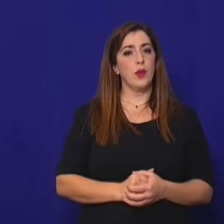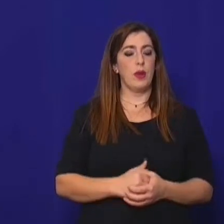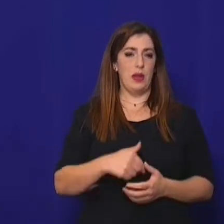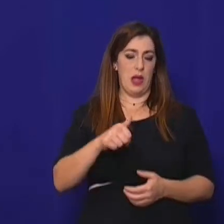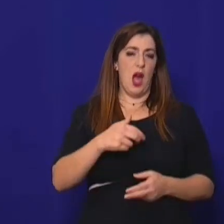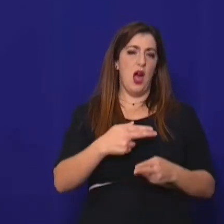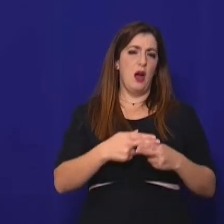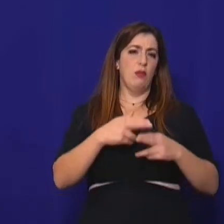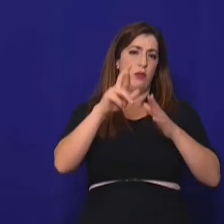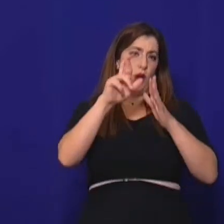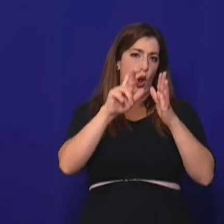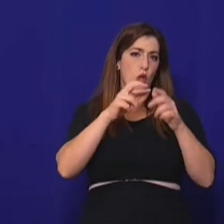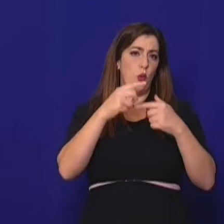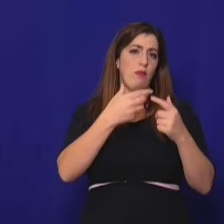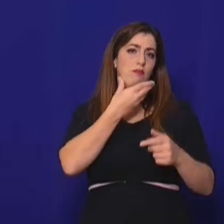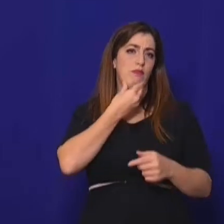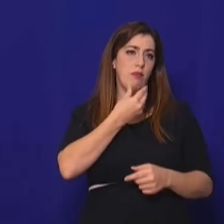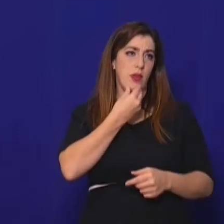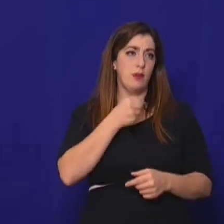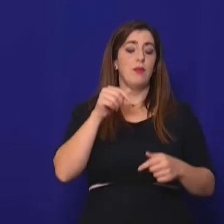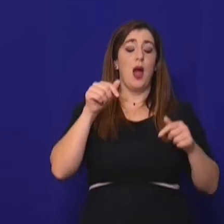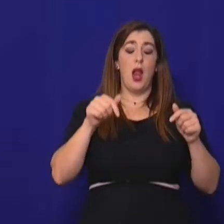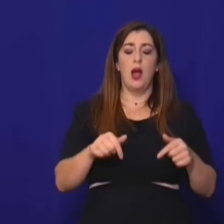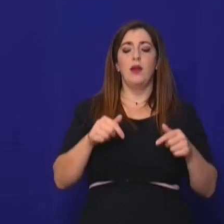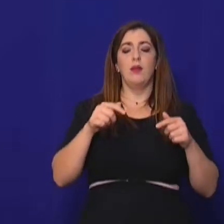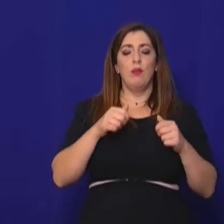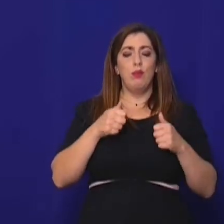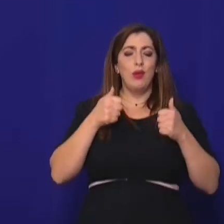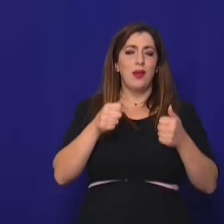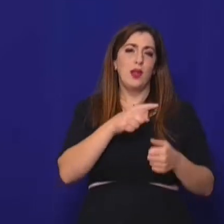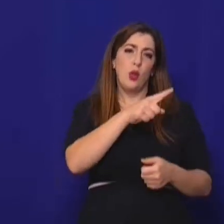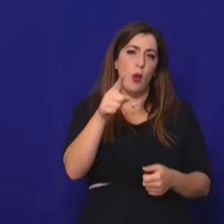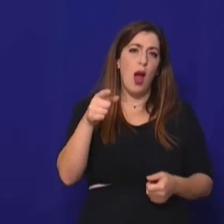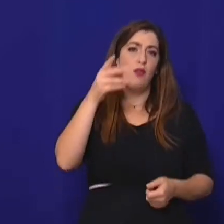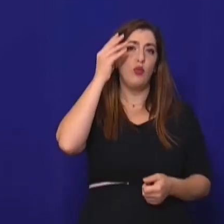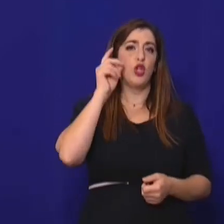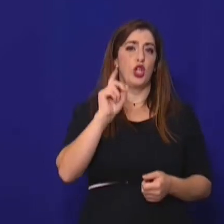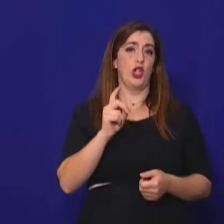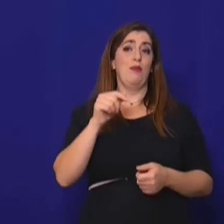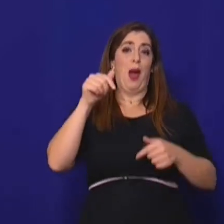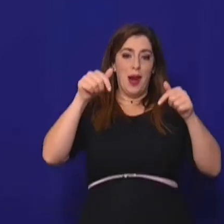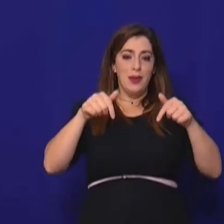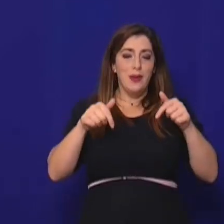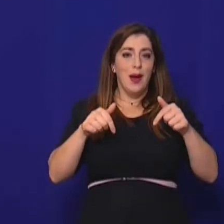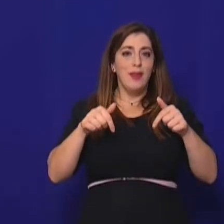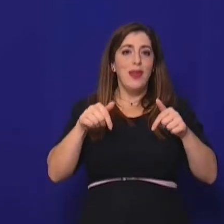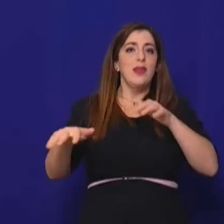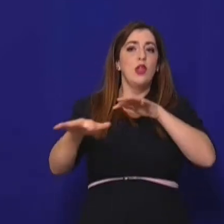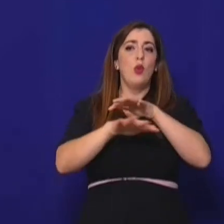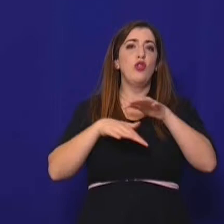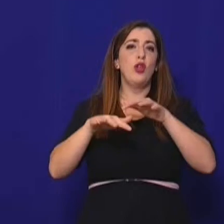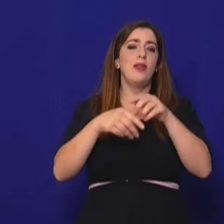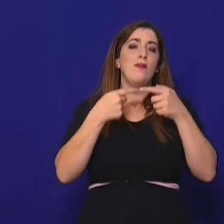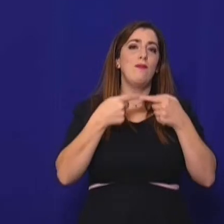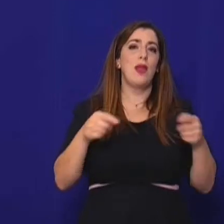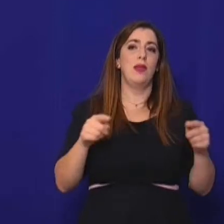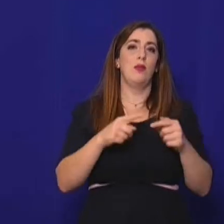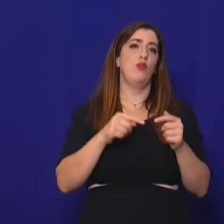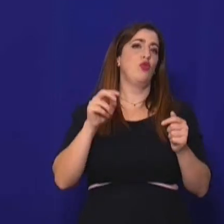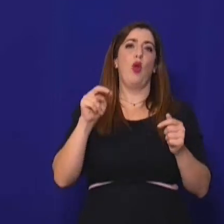għal-miliet, aħna rridu nifhmu li qegħdin fi żmien tal-pandemija. Allura il-parir tal-awtoritajiet tas-saħħa huwa ċar li